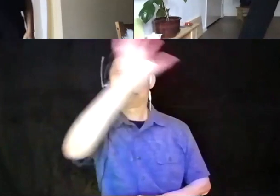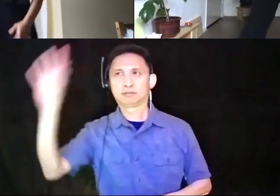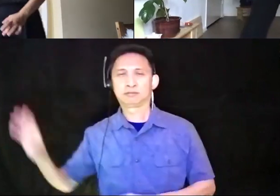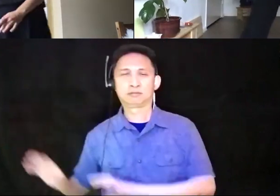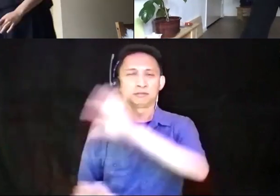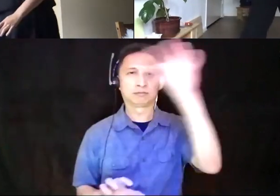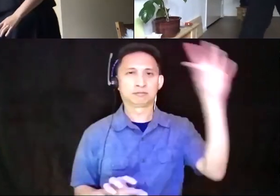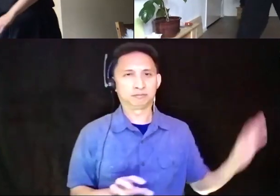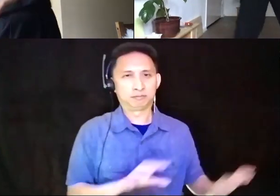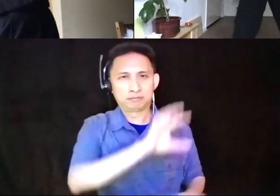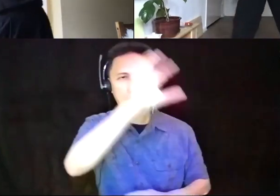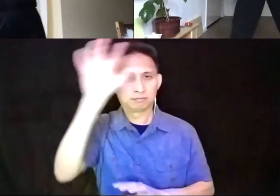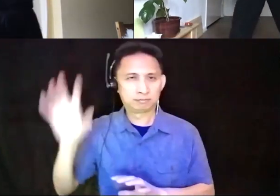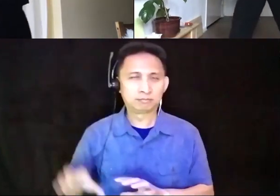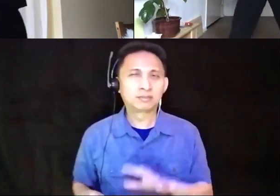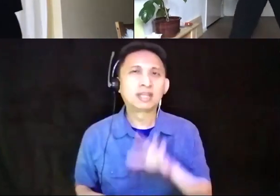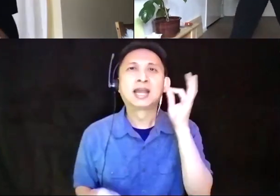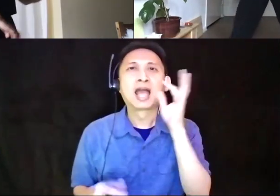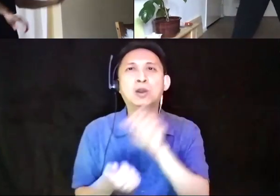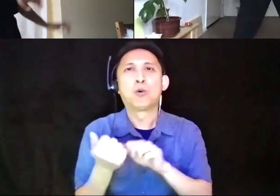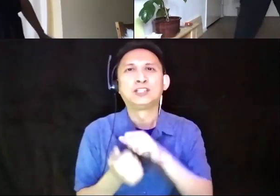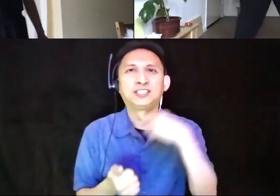cat washing its face.